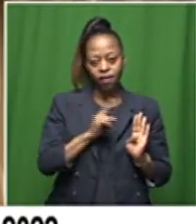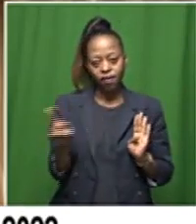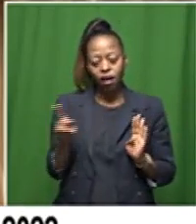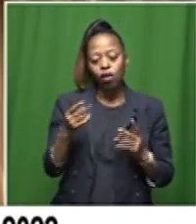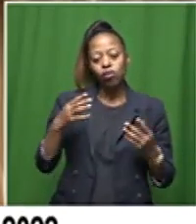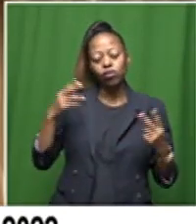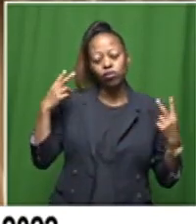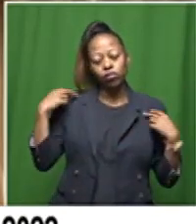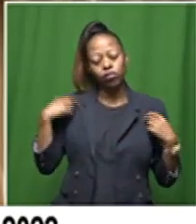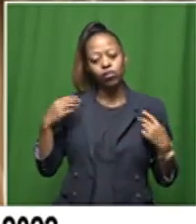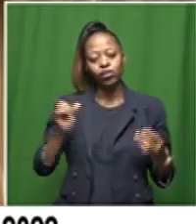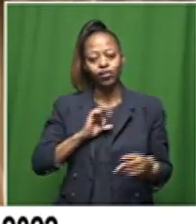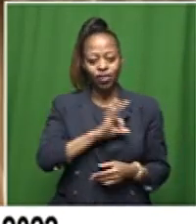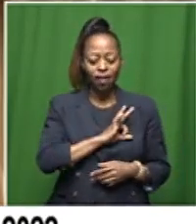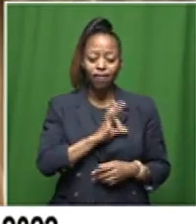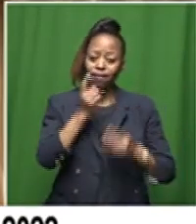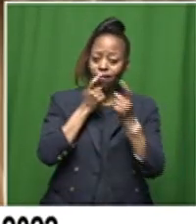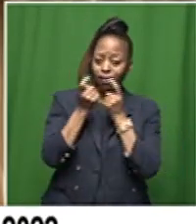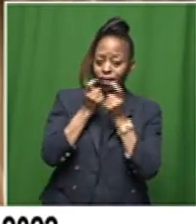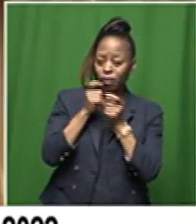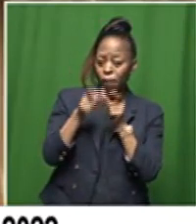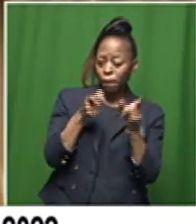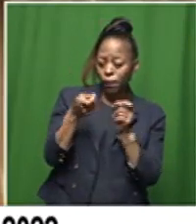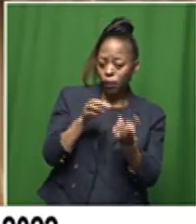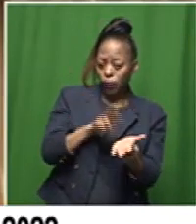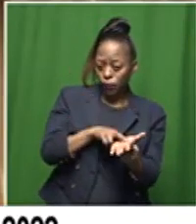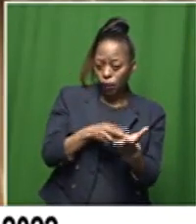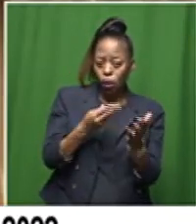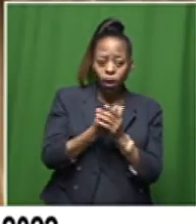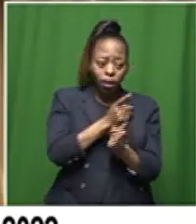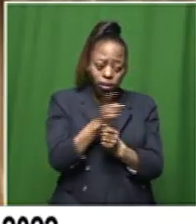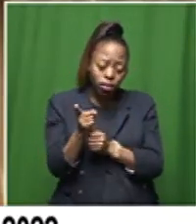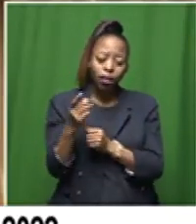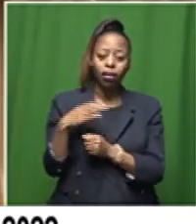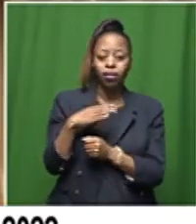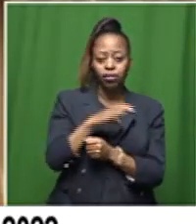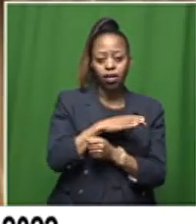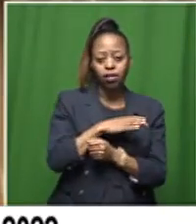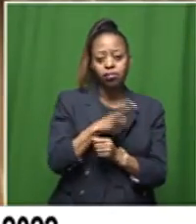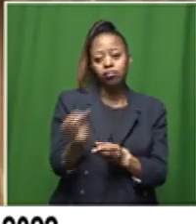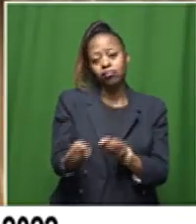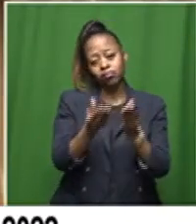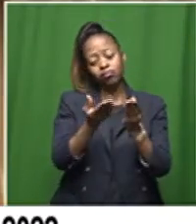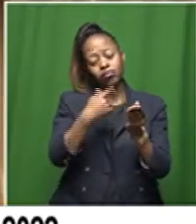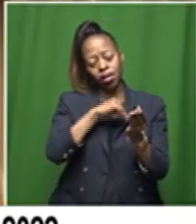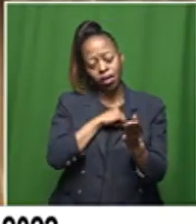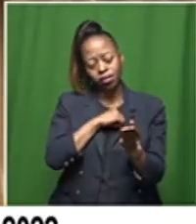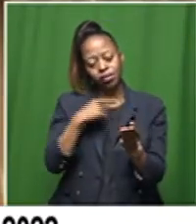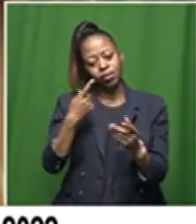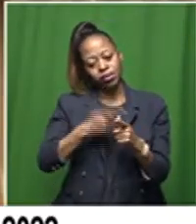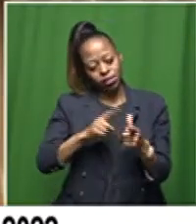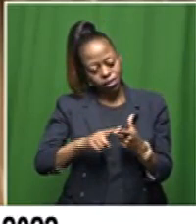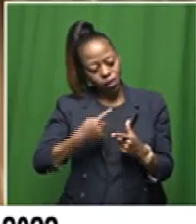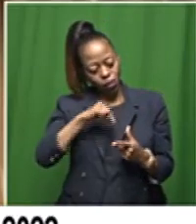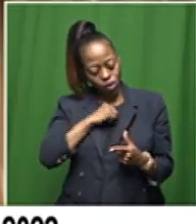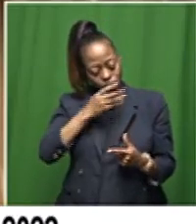practitioners. So any complaints about practitioners registered with a relevant council is lodged with council, and council has